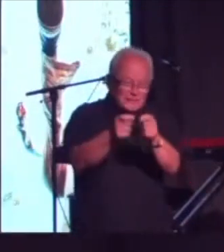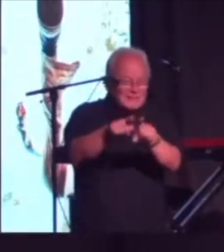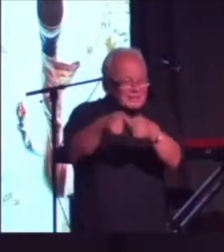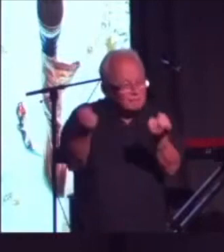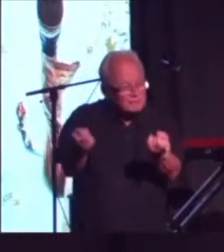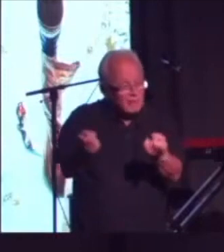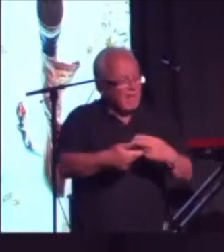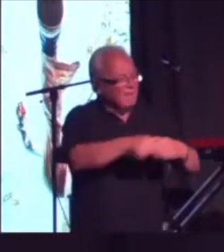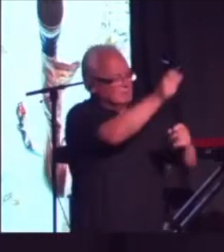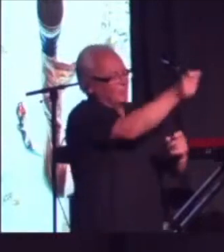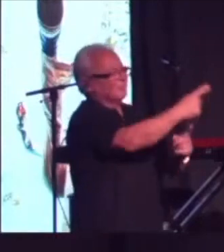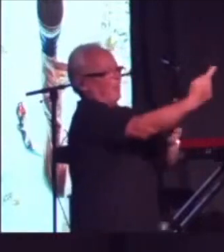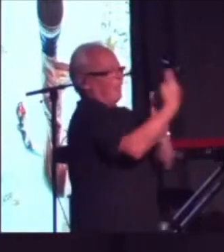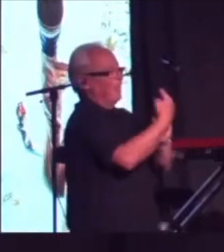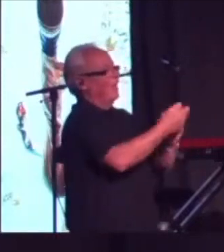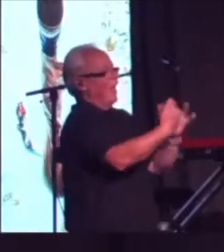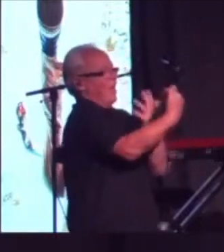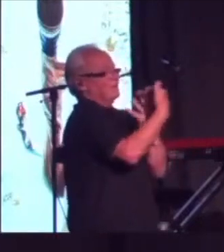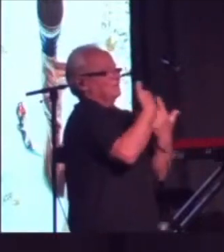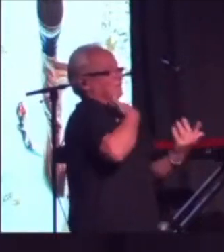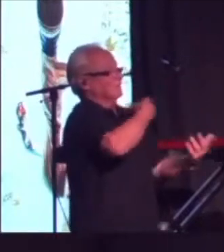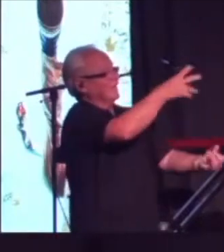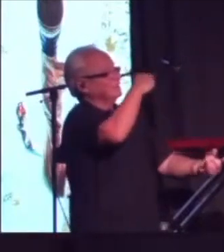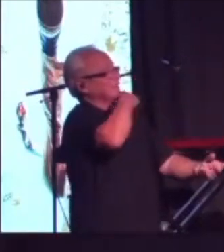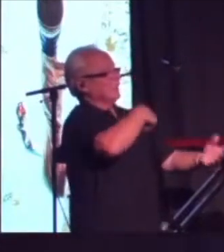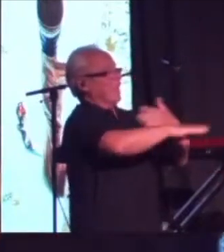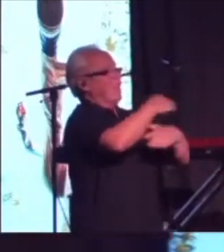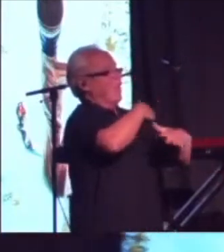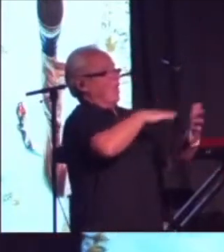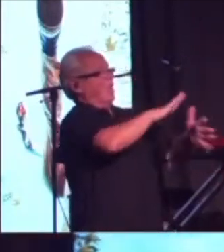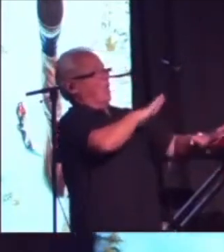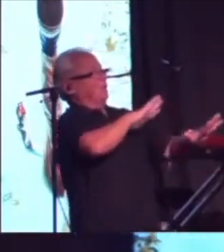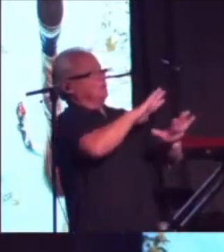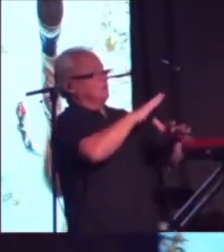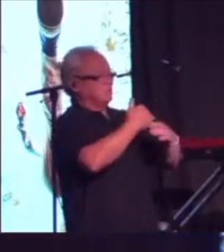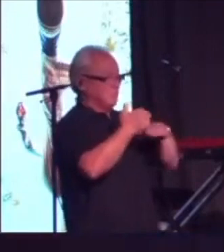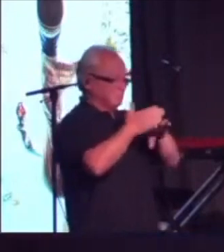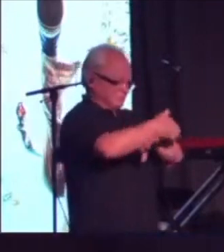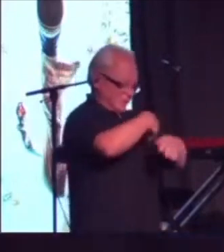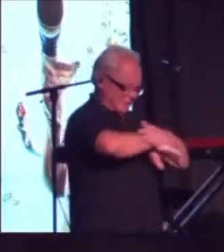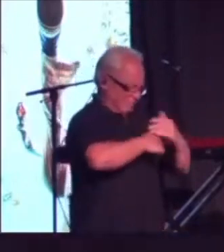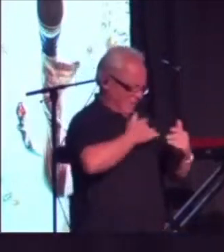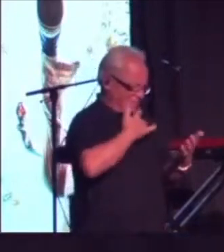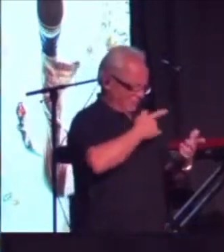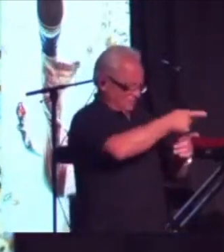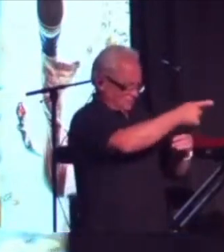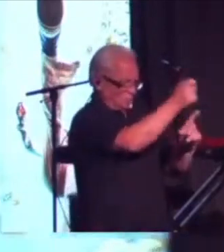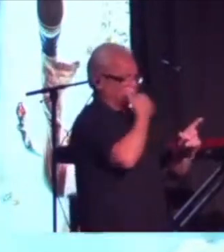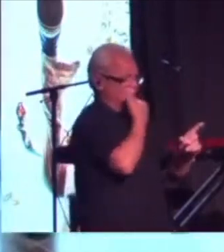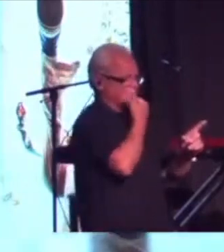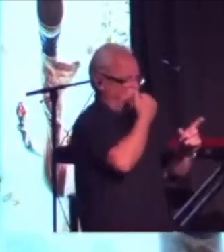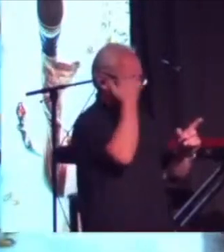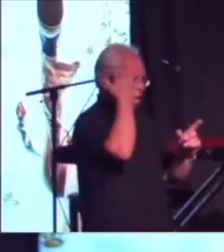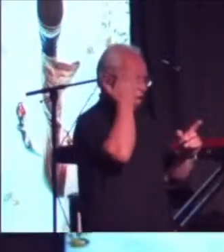Because if you give somebody access and you let people speak into your life, you let people minister into your life, and they are neither motivated by love for